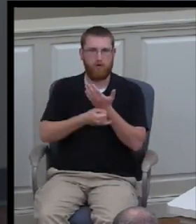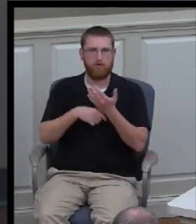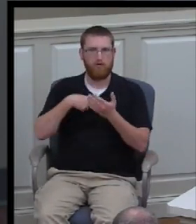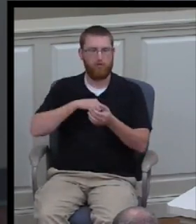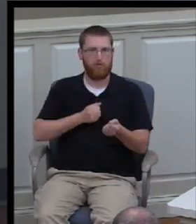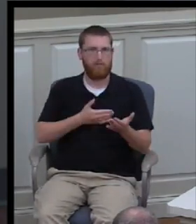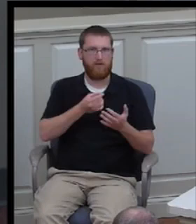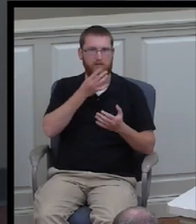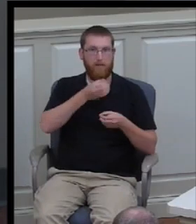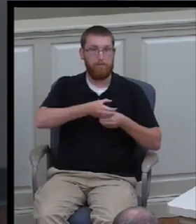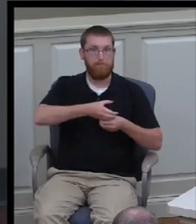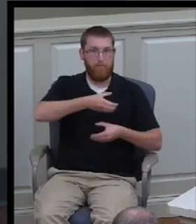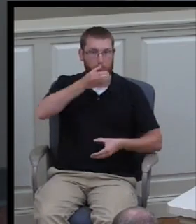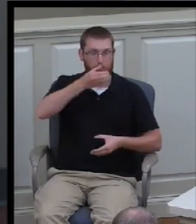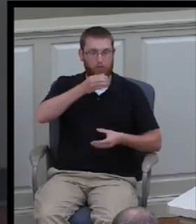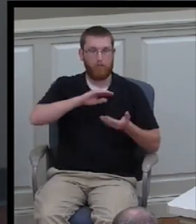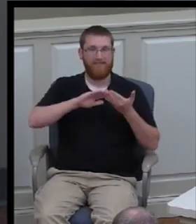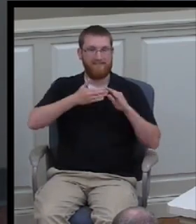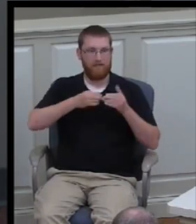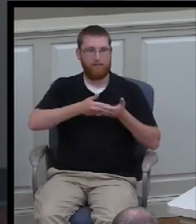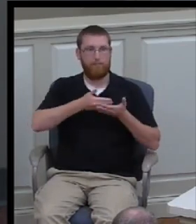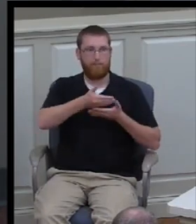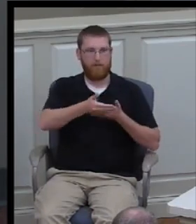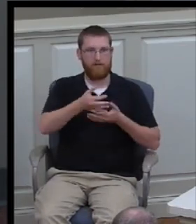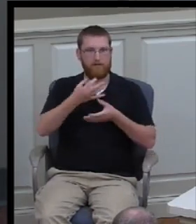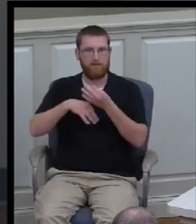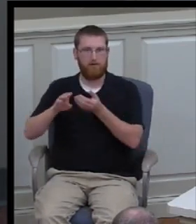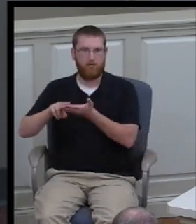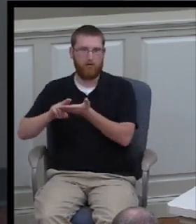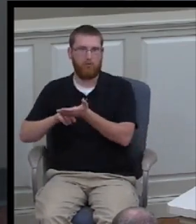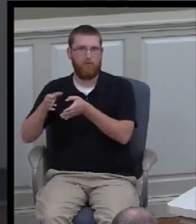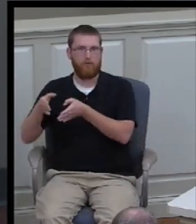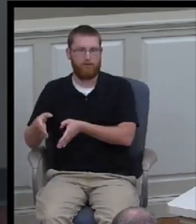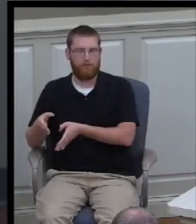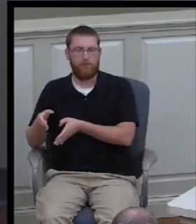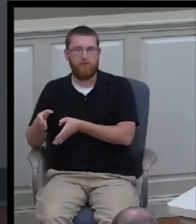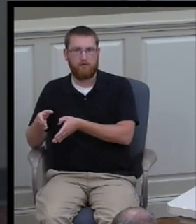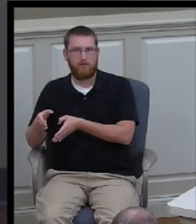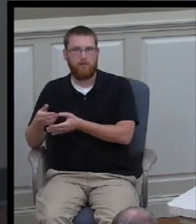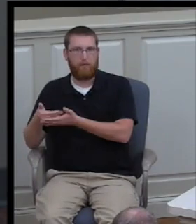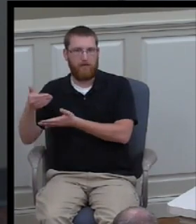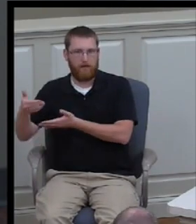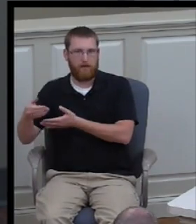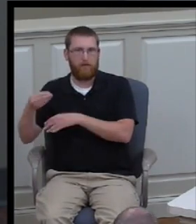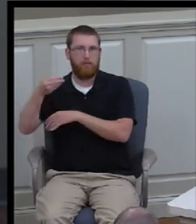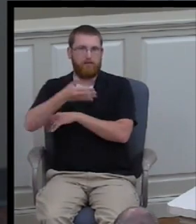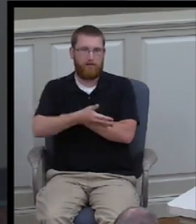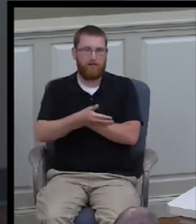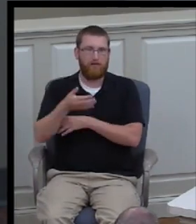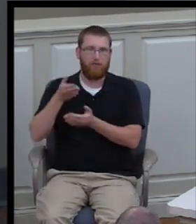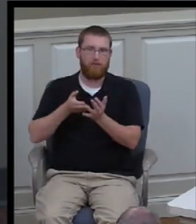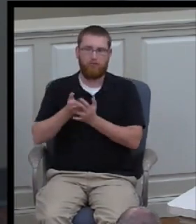light poles. The city was going to provide the light poles rather than the contractor buying them and providing them through